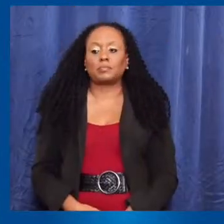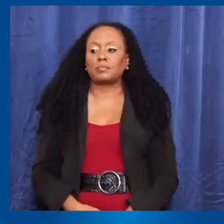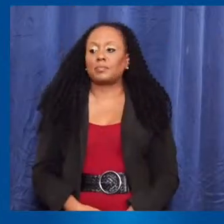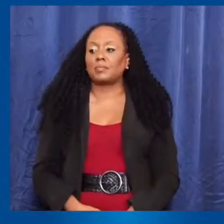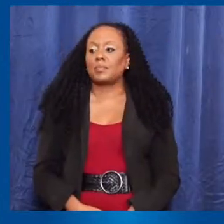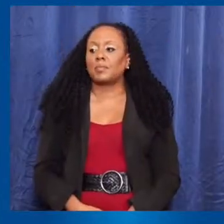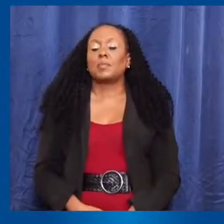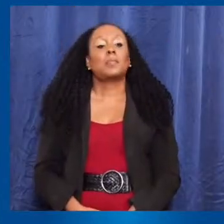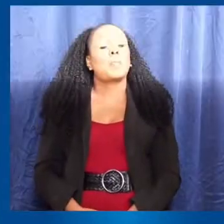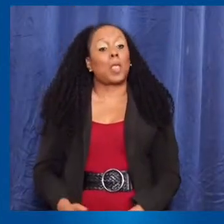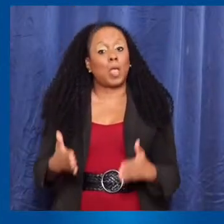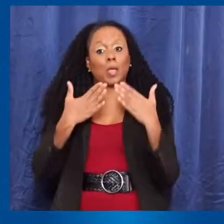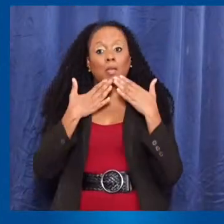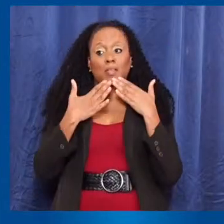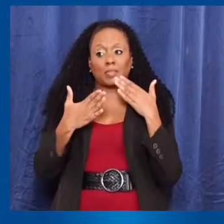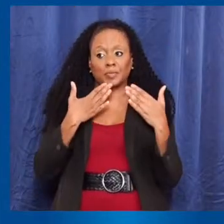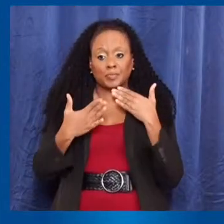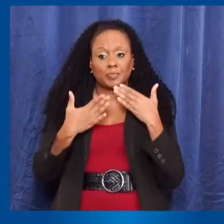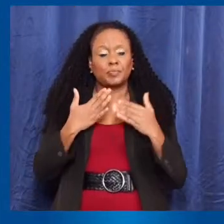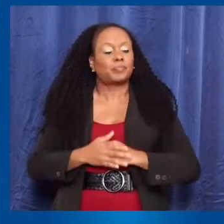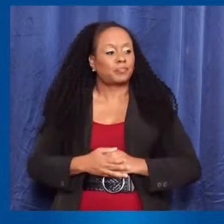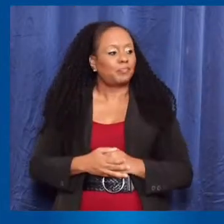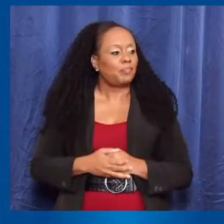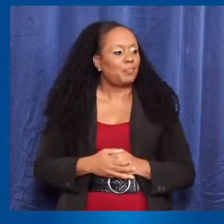Madam Minister Crisula, my dear.